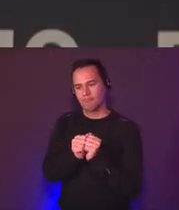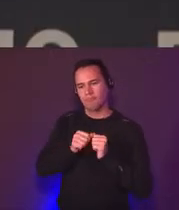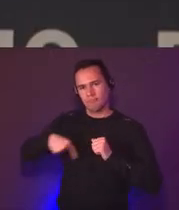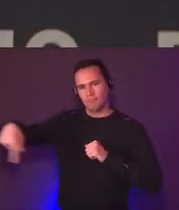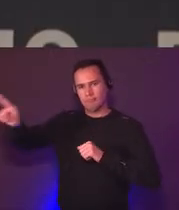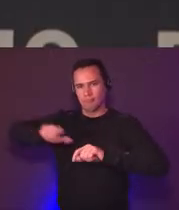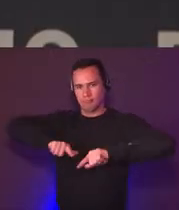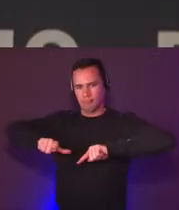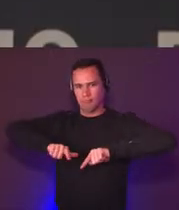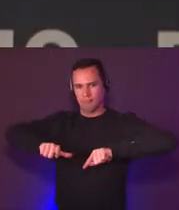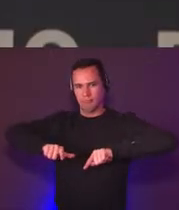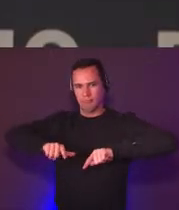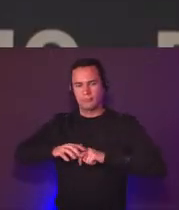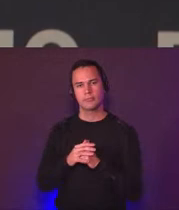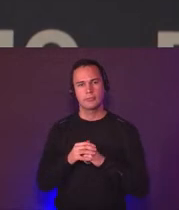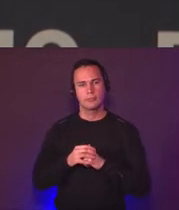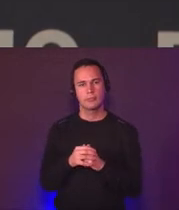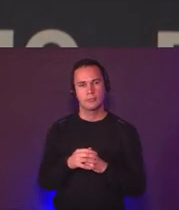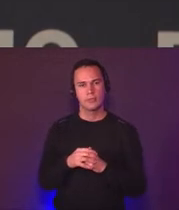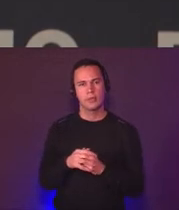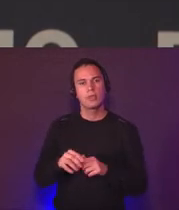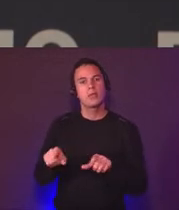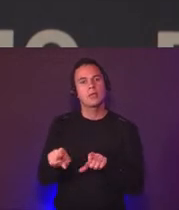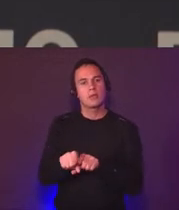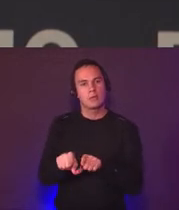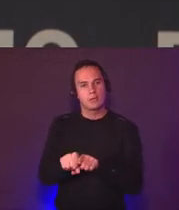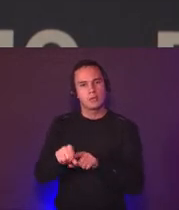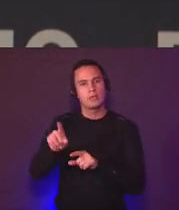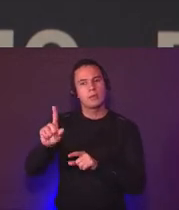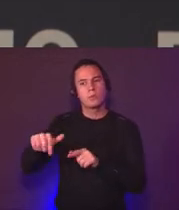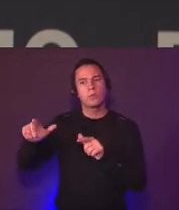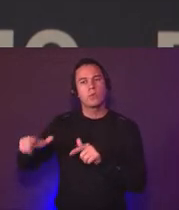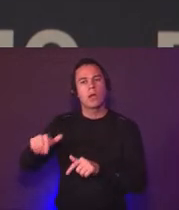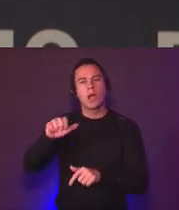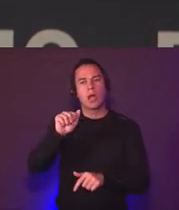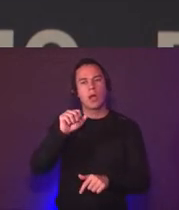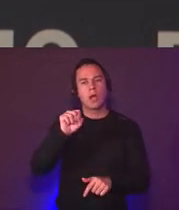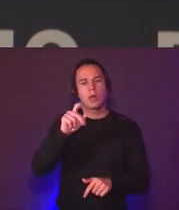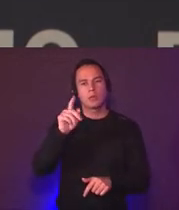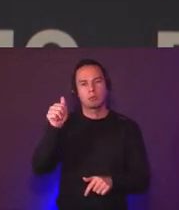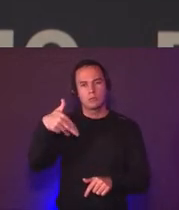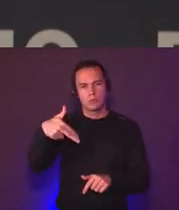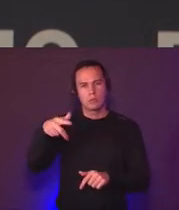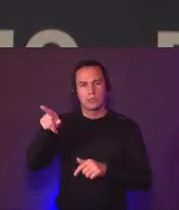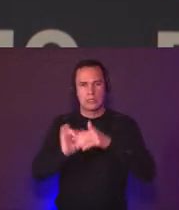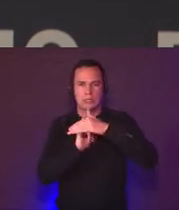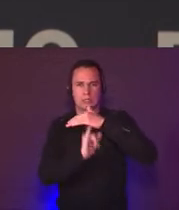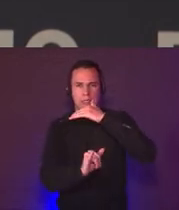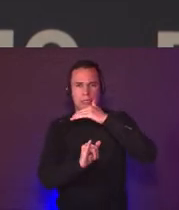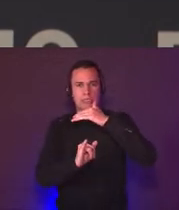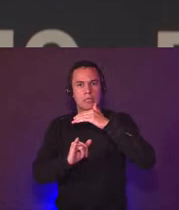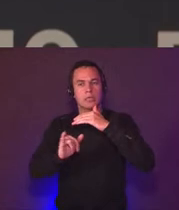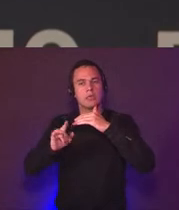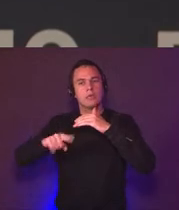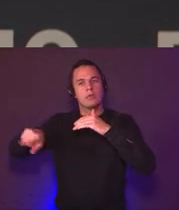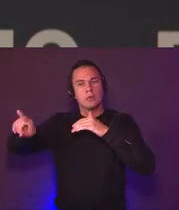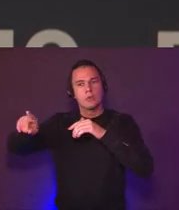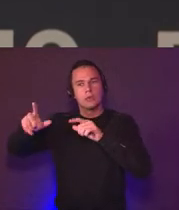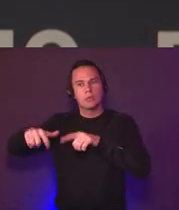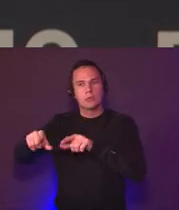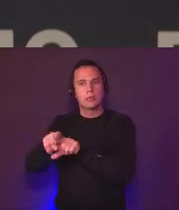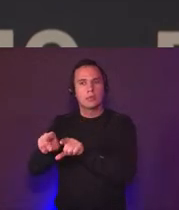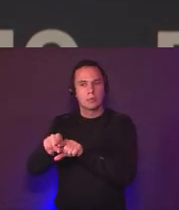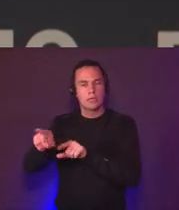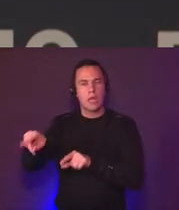the Aspen Institute, and we all got to go on various trips to the Harvard Club and to the Miami Herald. So I think that had